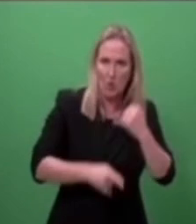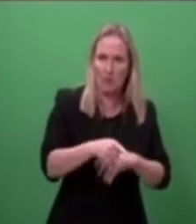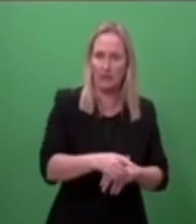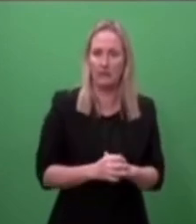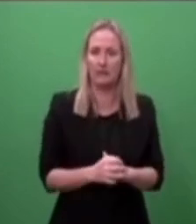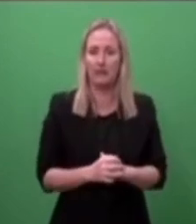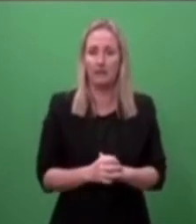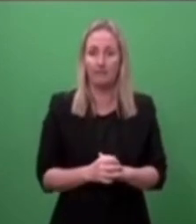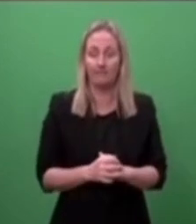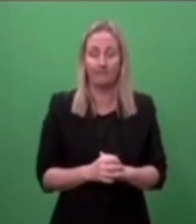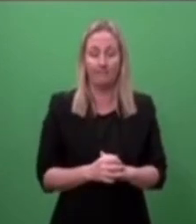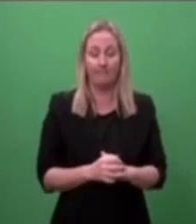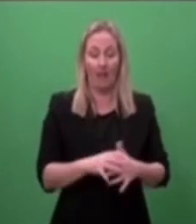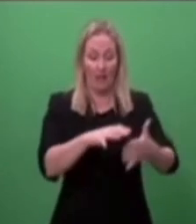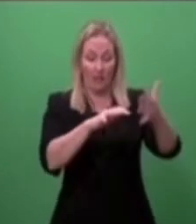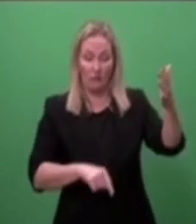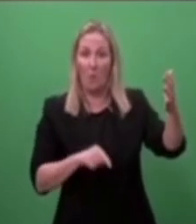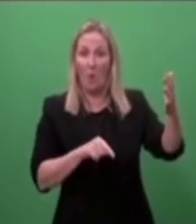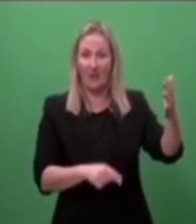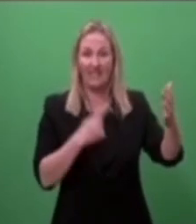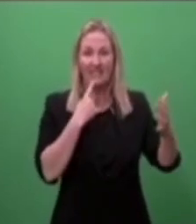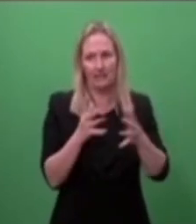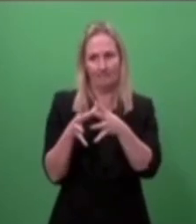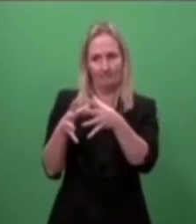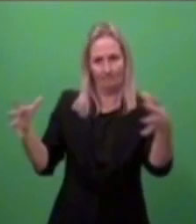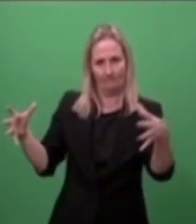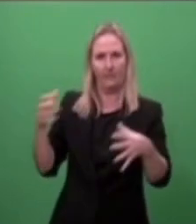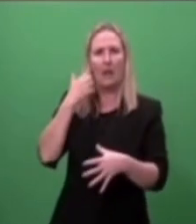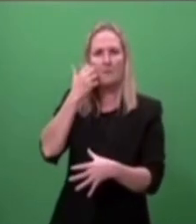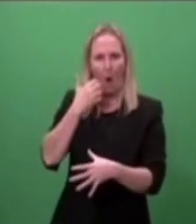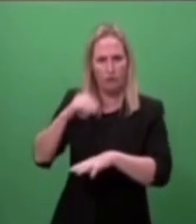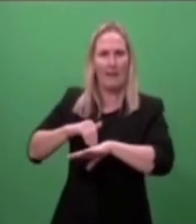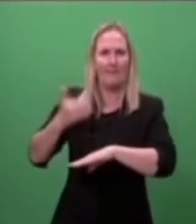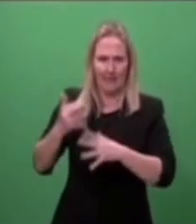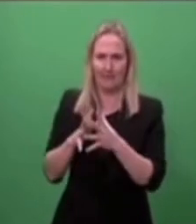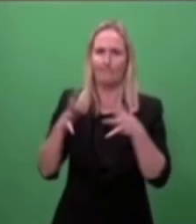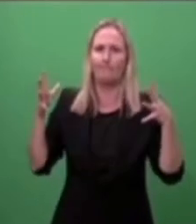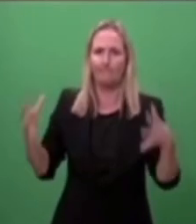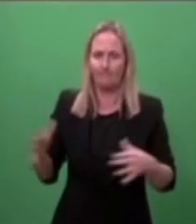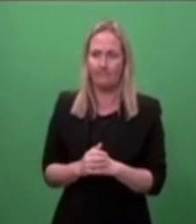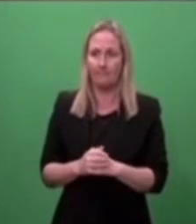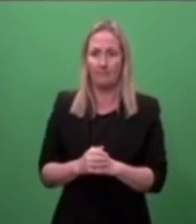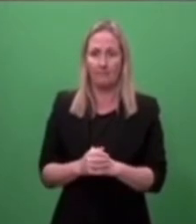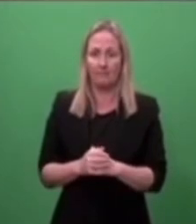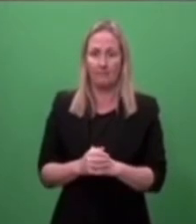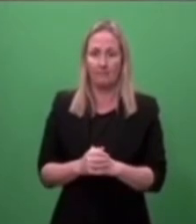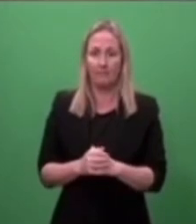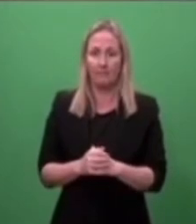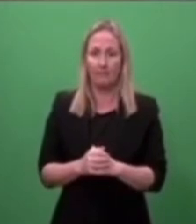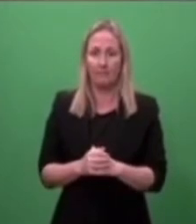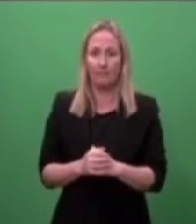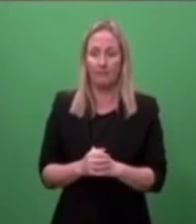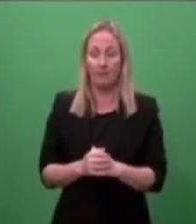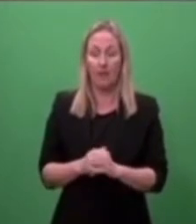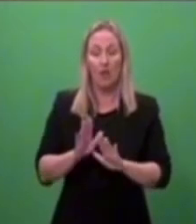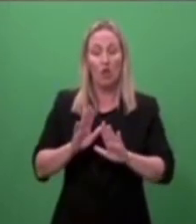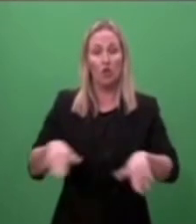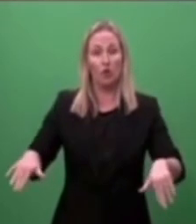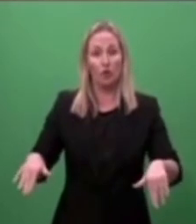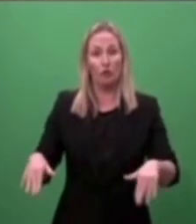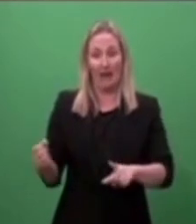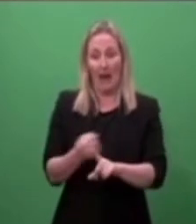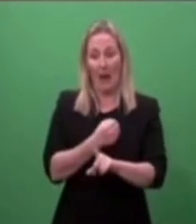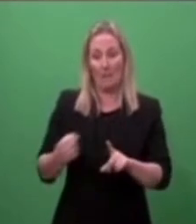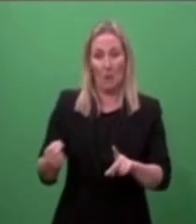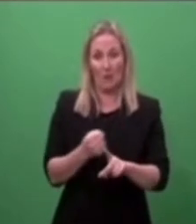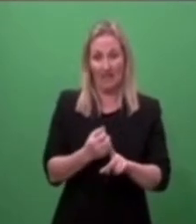points out Māori being disproportionately affected, being massively overrepresented in numbers of children and young people